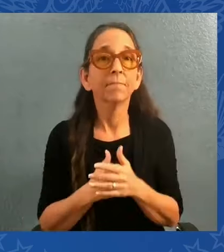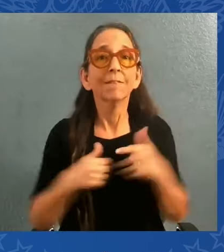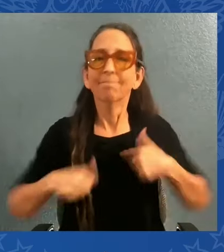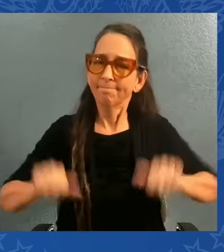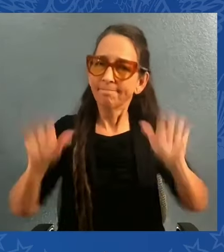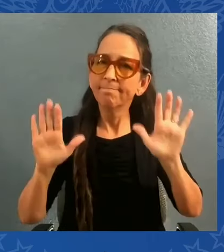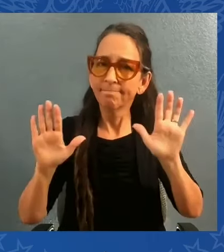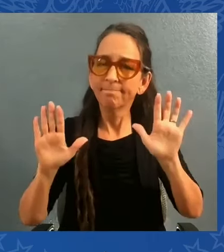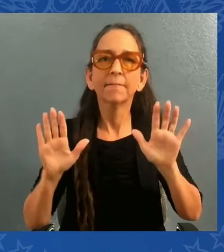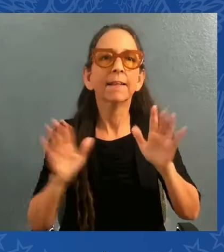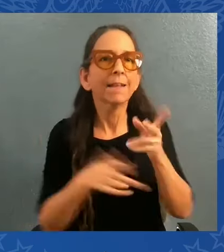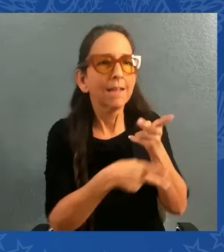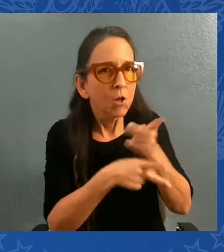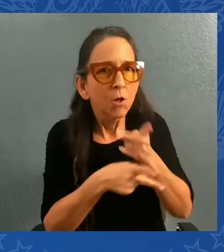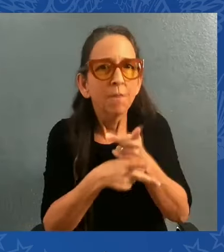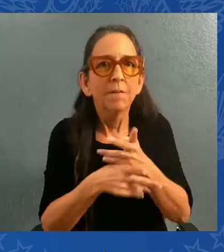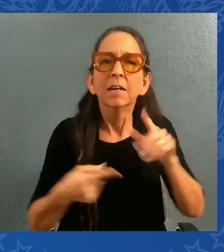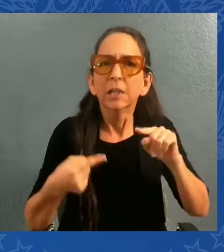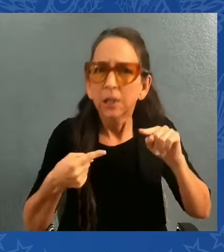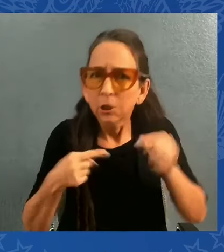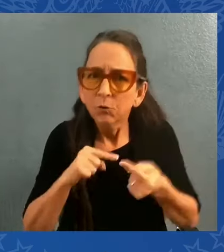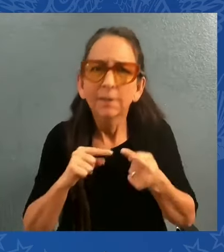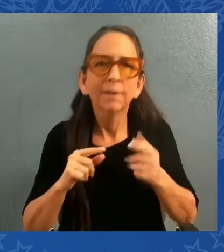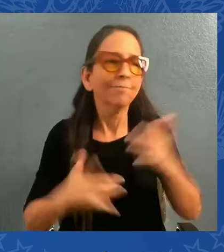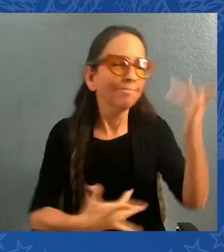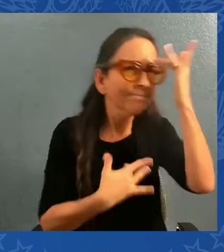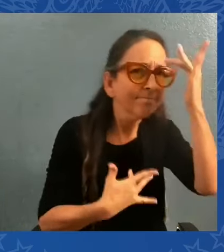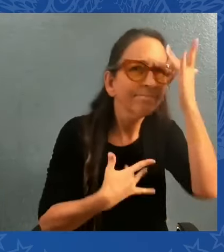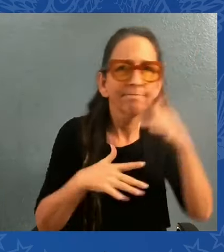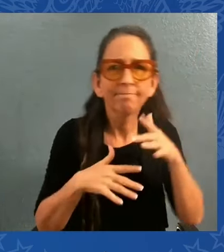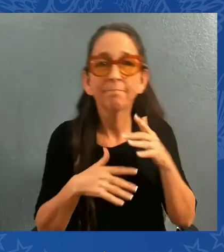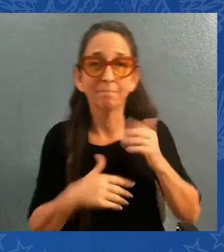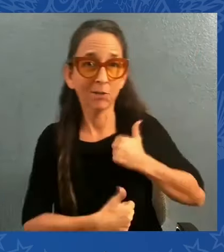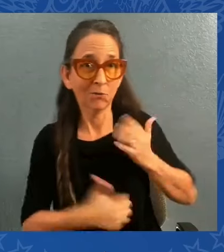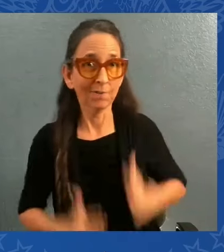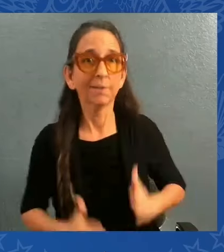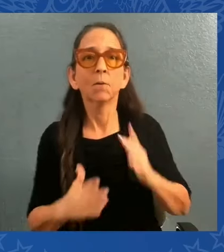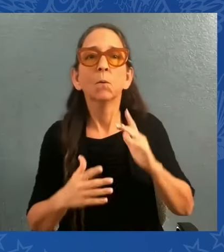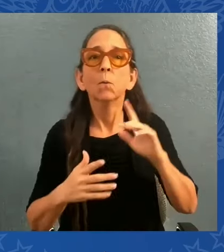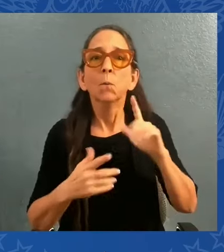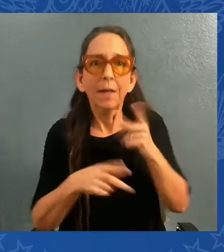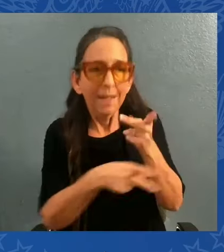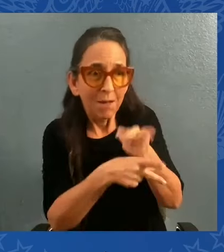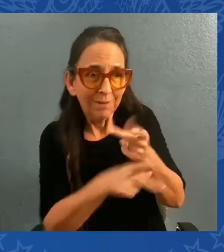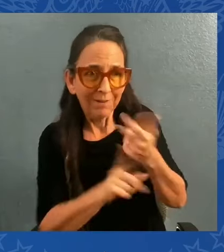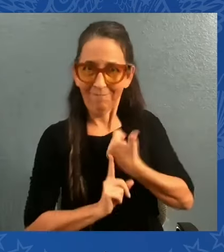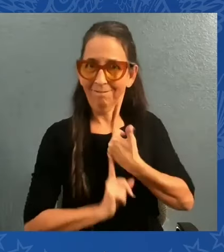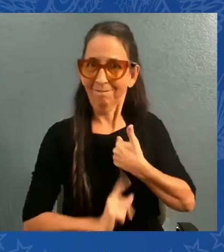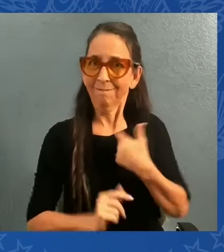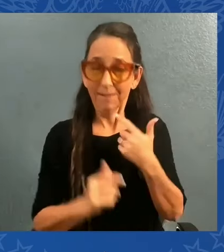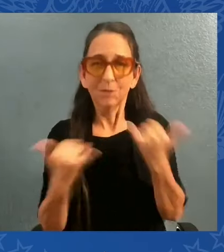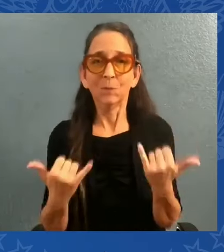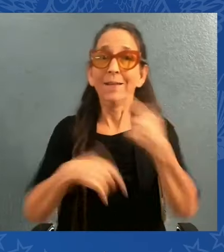service member or veteran when they're unable to care for themselves. So we're here today to honor them as